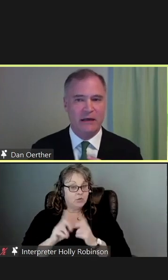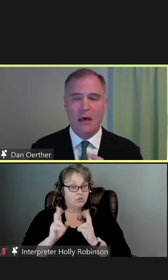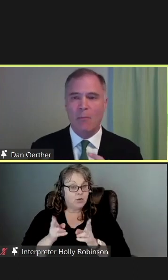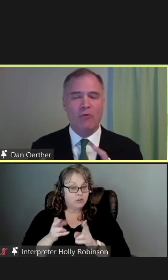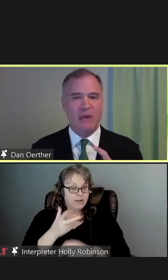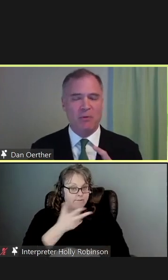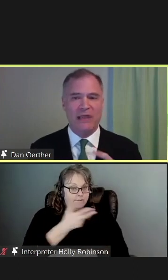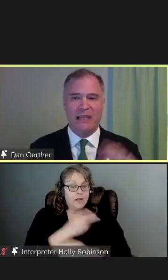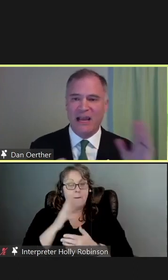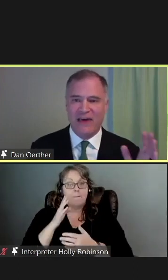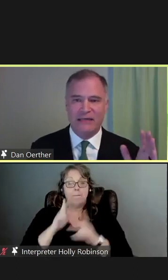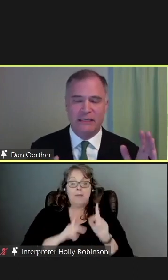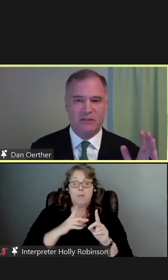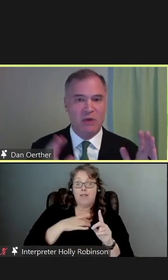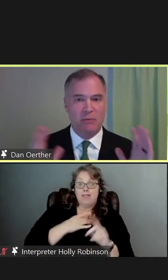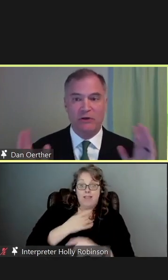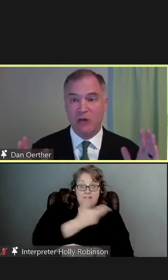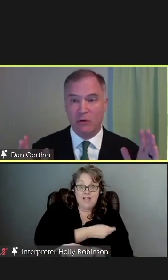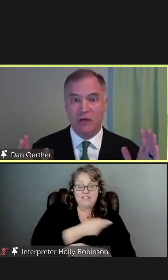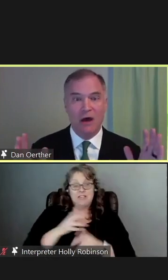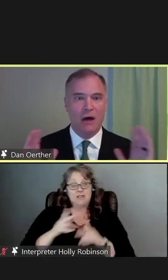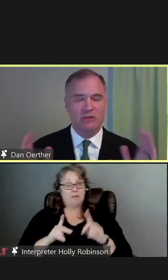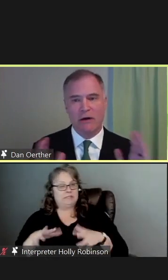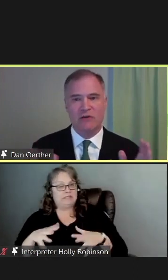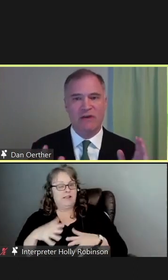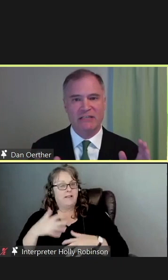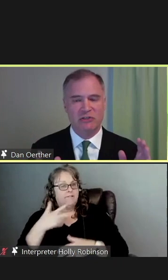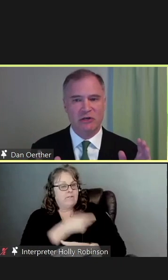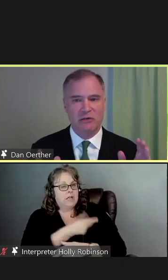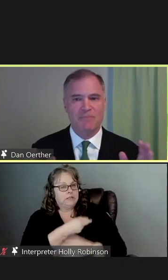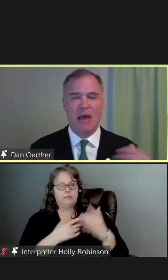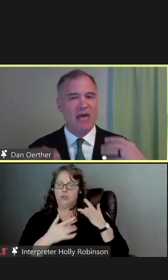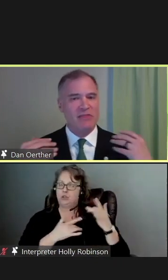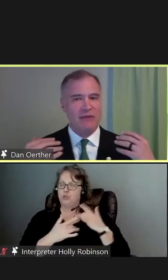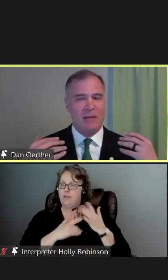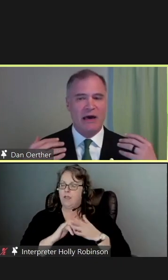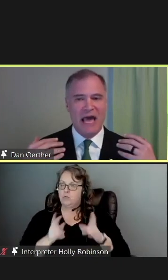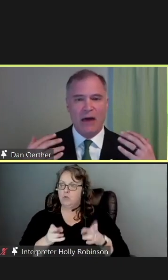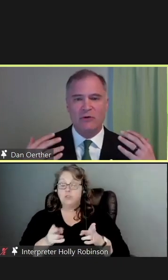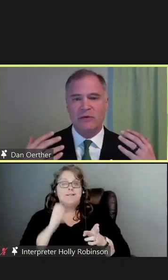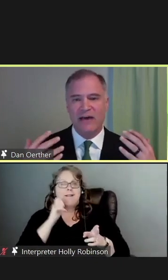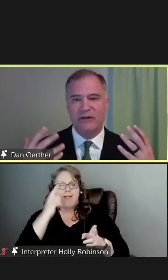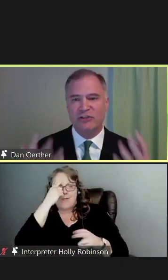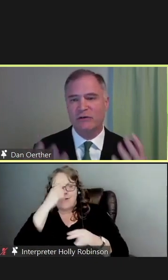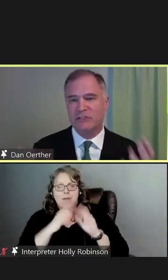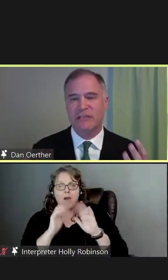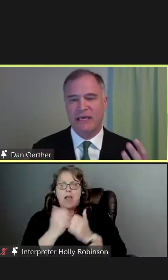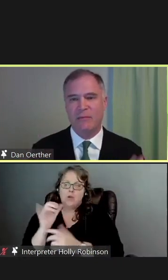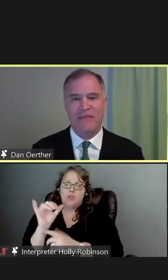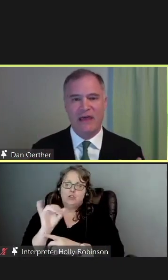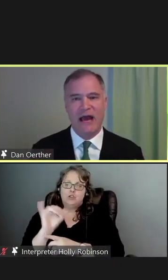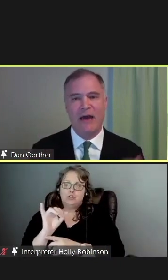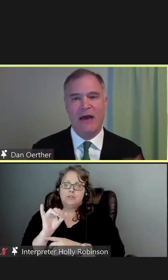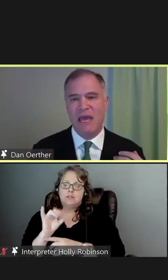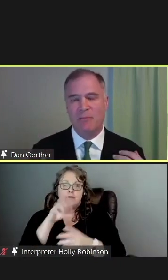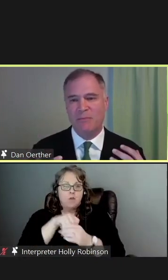vaccine? Both people that like vaccines and people that don't are starting to raise concerns. And we haven't thought about, how do we have an insurance scheme in